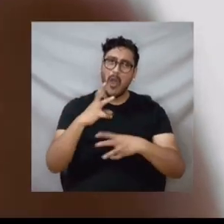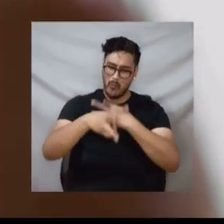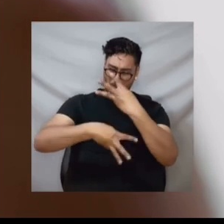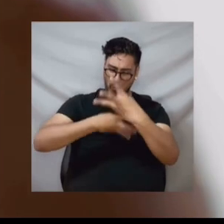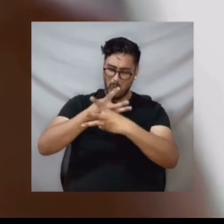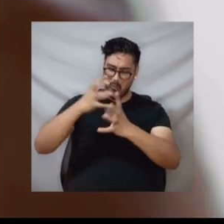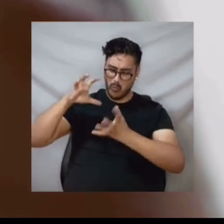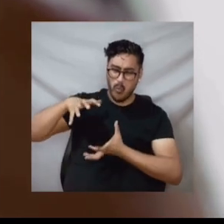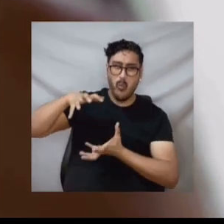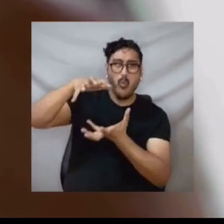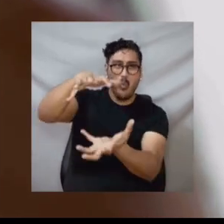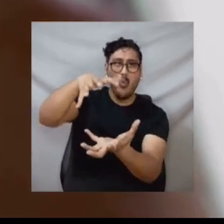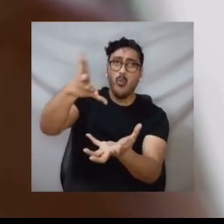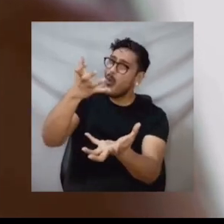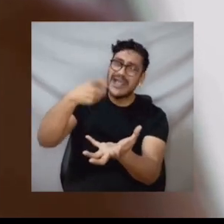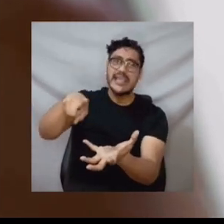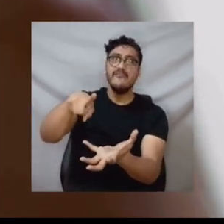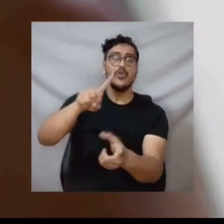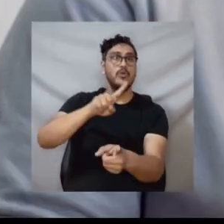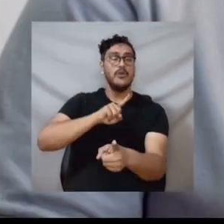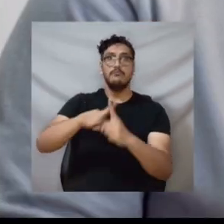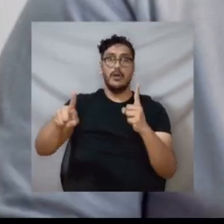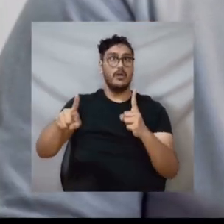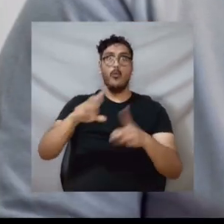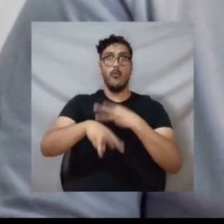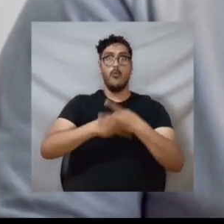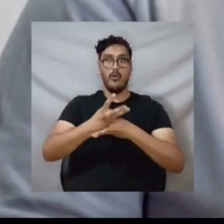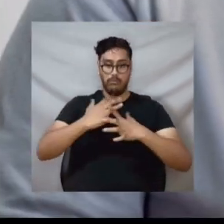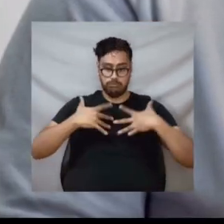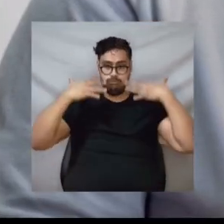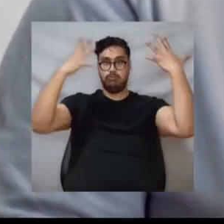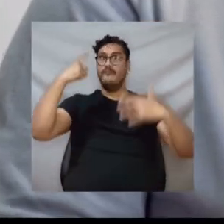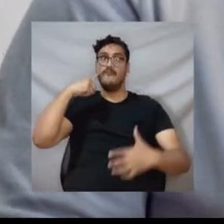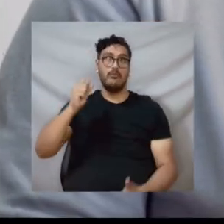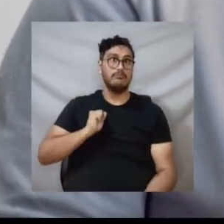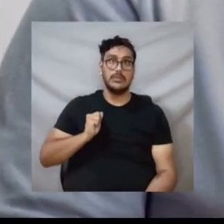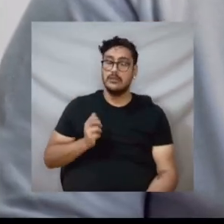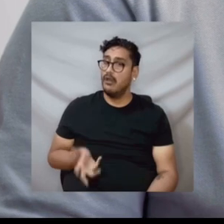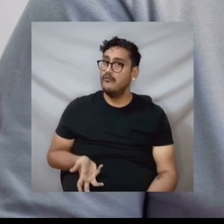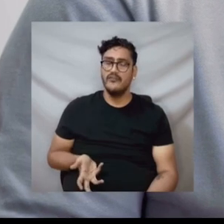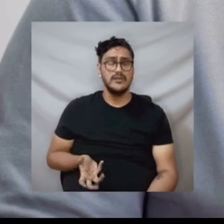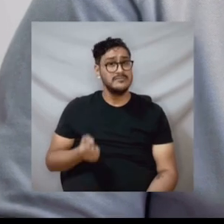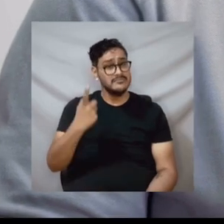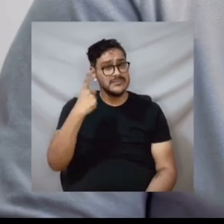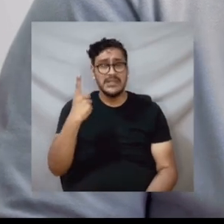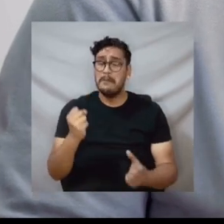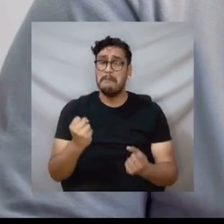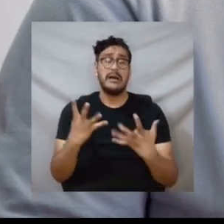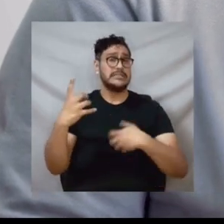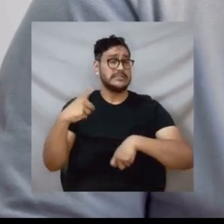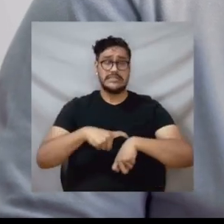world and the world almost followed me up my refusal to grow up took so much of our time